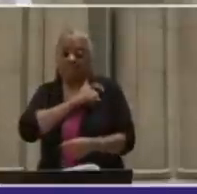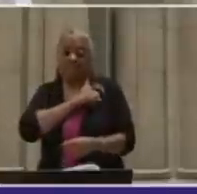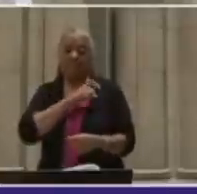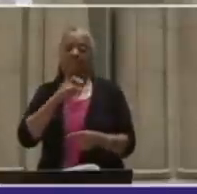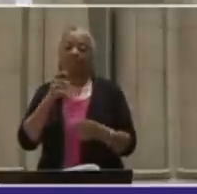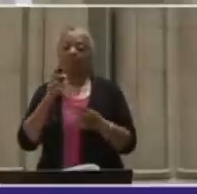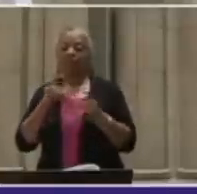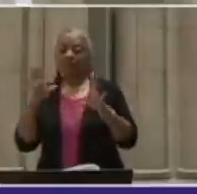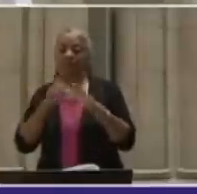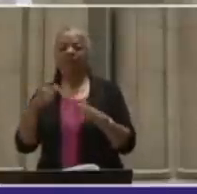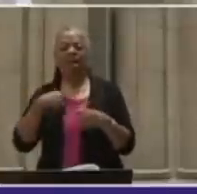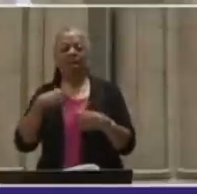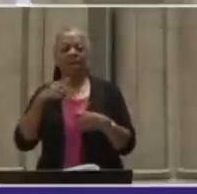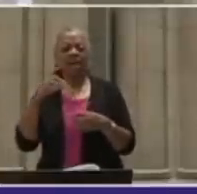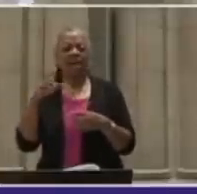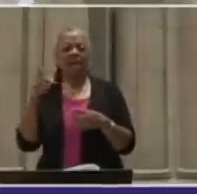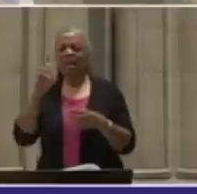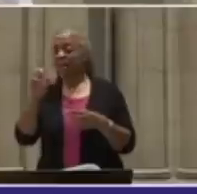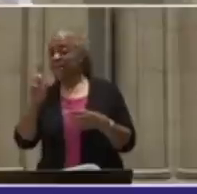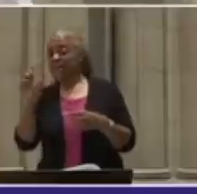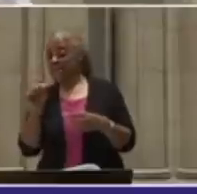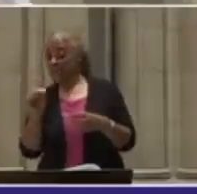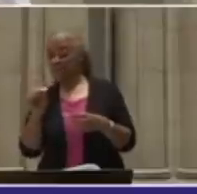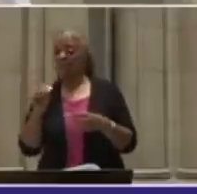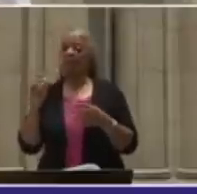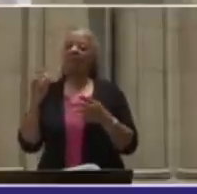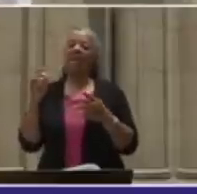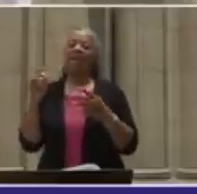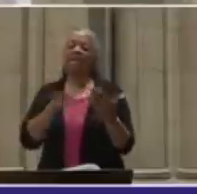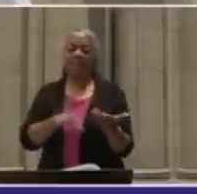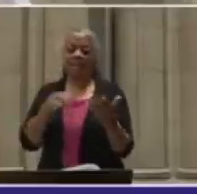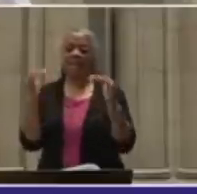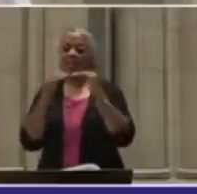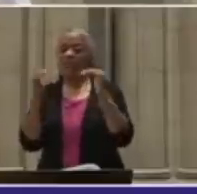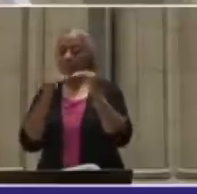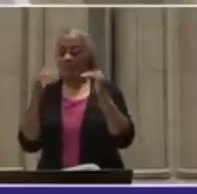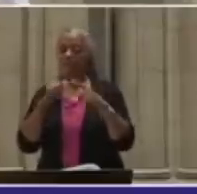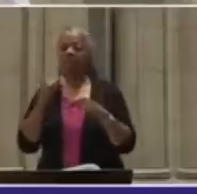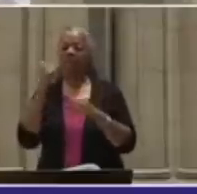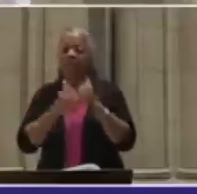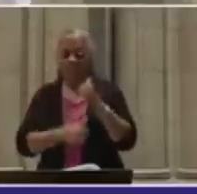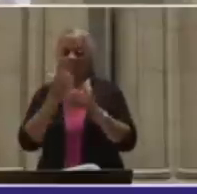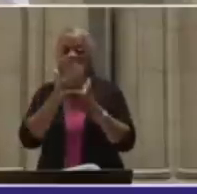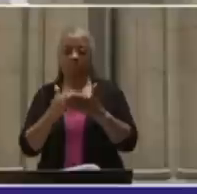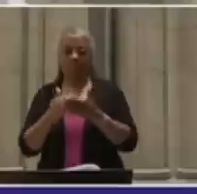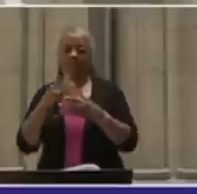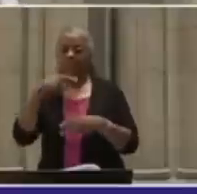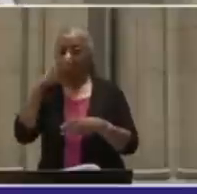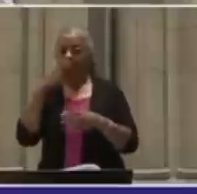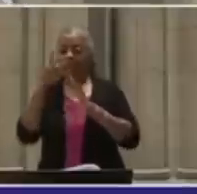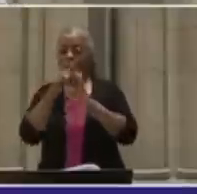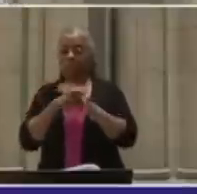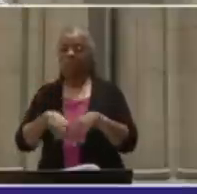measurement in every piece of public policy, every regressive piece of public policy. 140